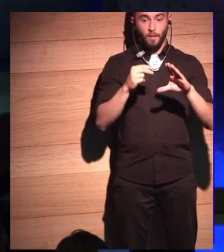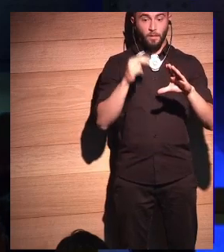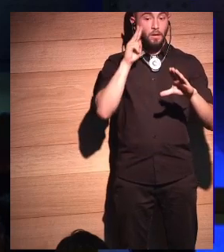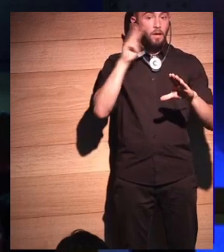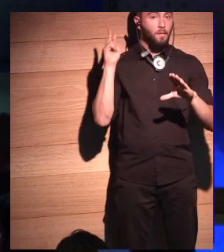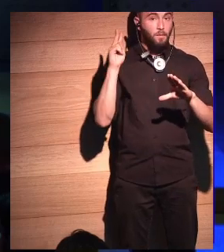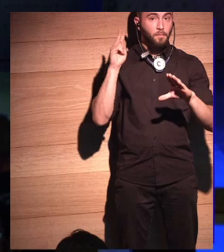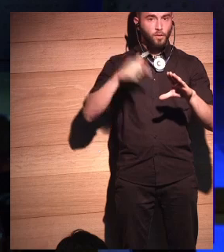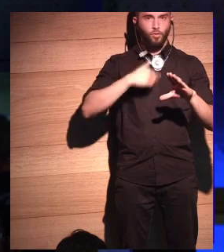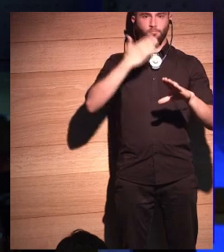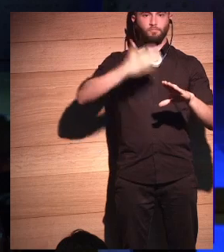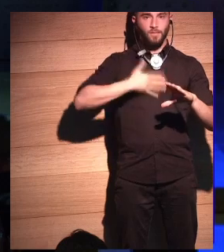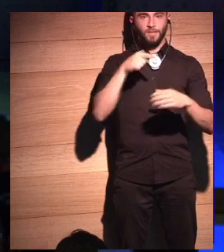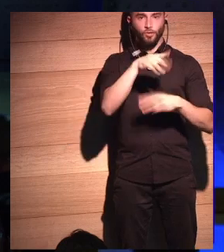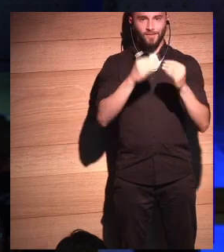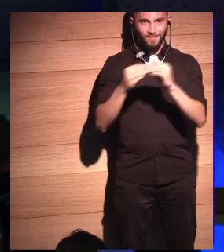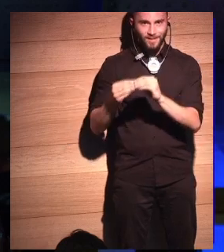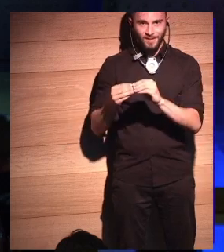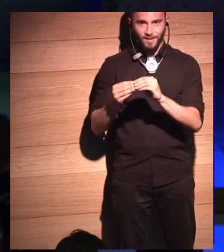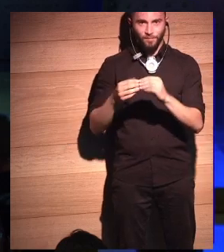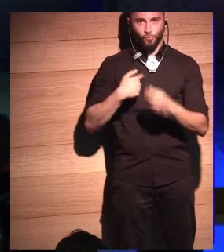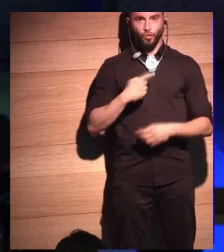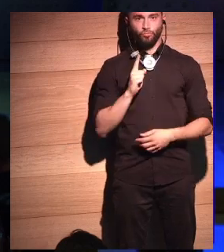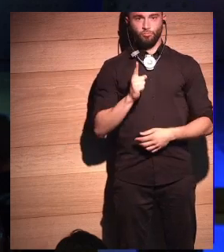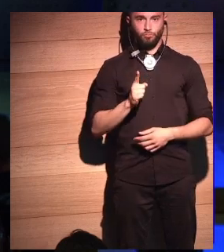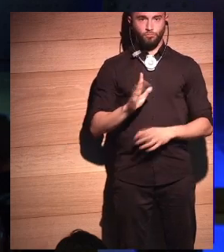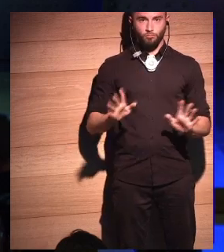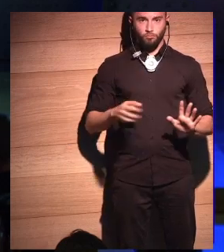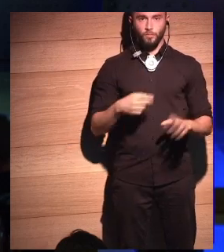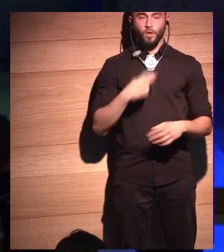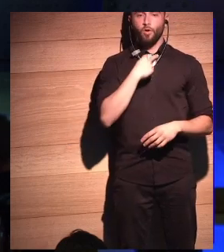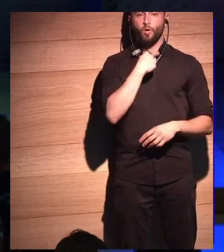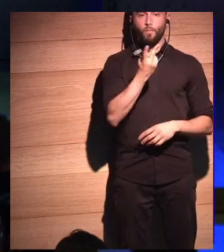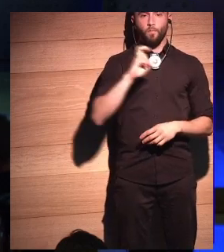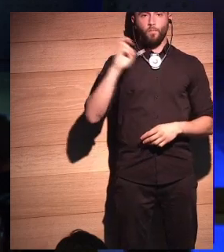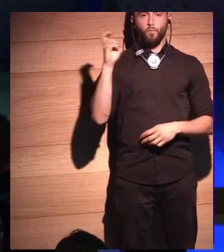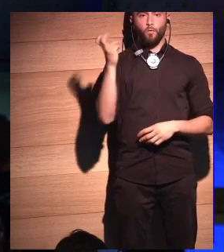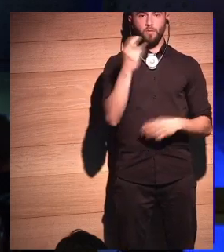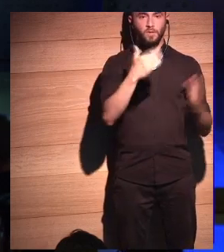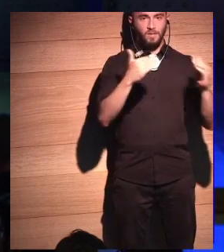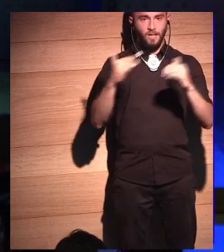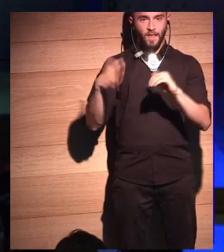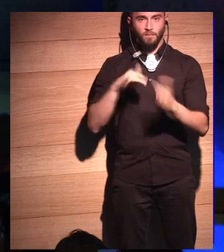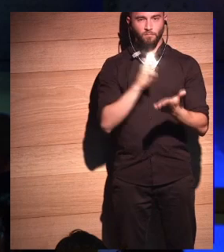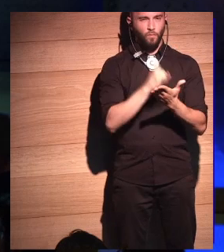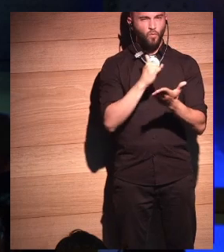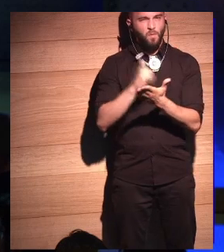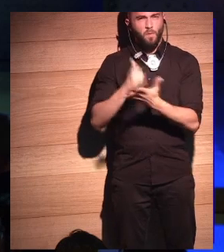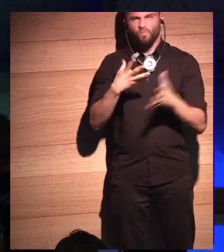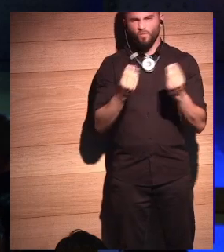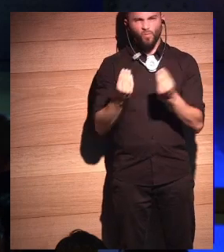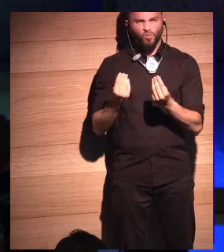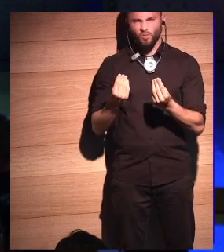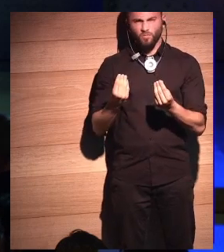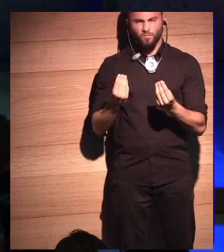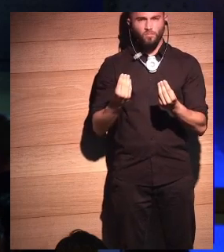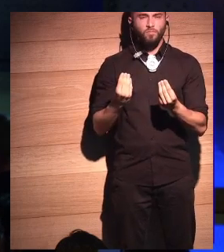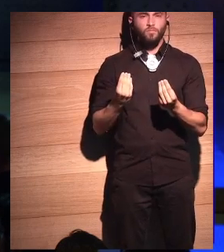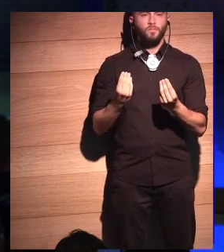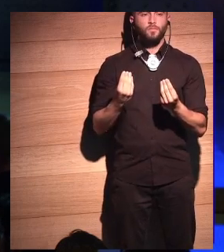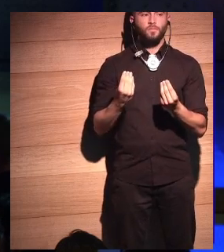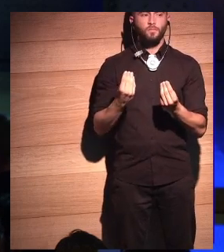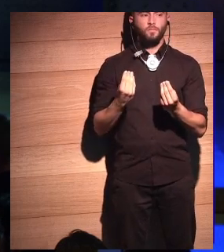solo performer, without any backing vocals, I experimented a lot with putting harmonies, using a harmonizer on